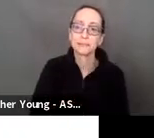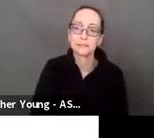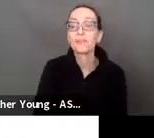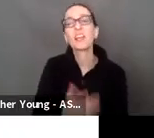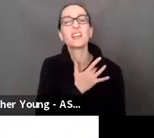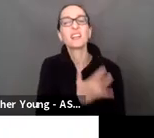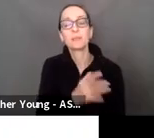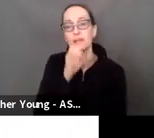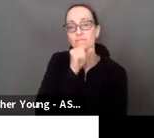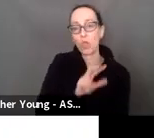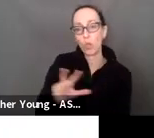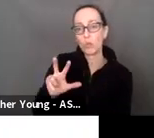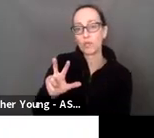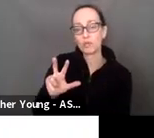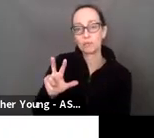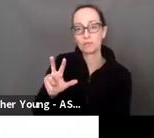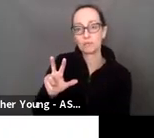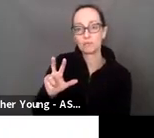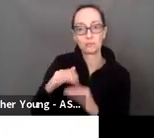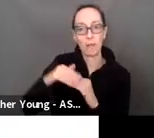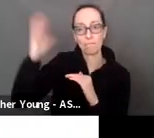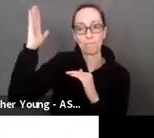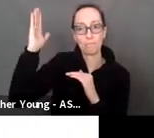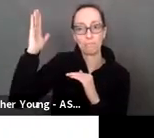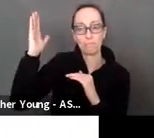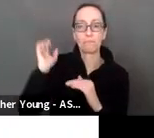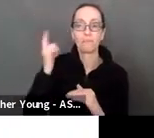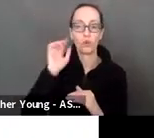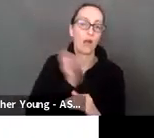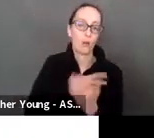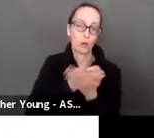typically it's 3 and up for our equipment.